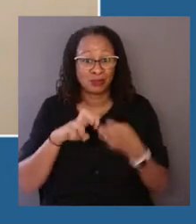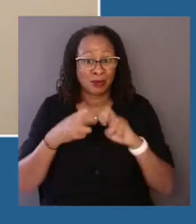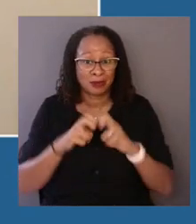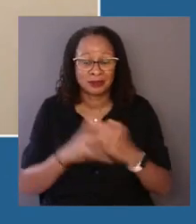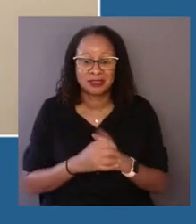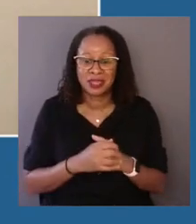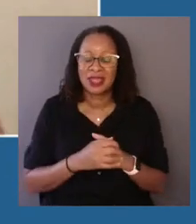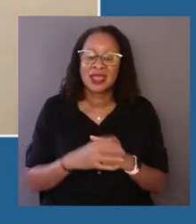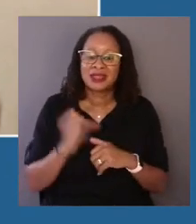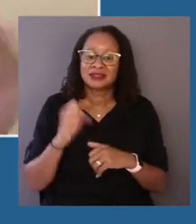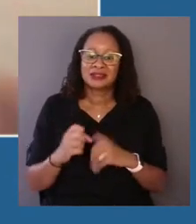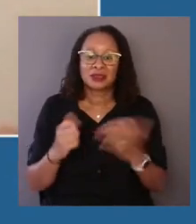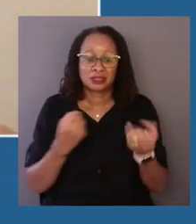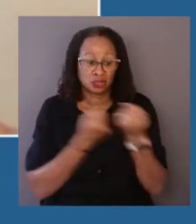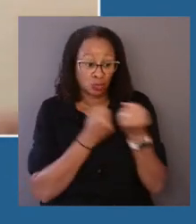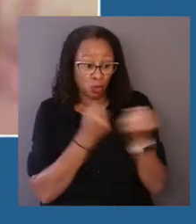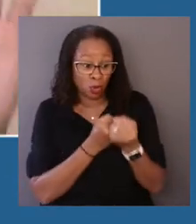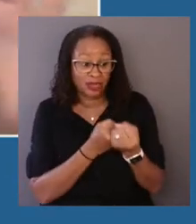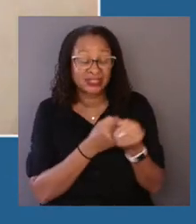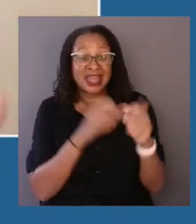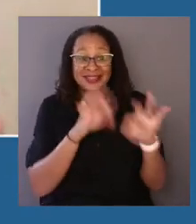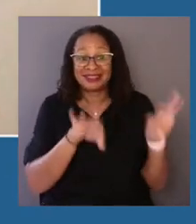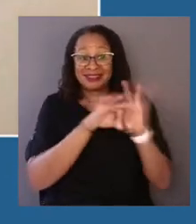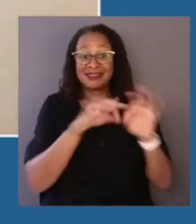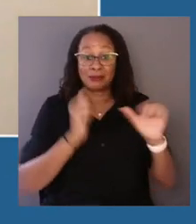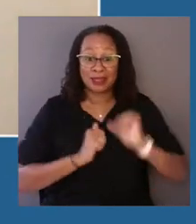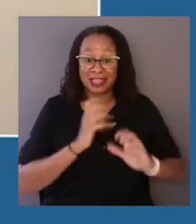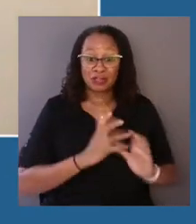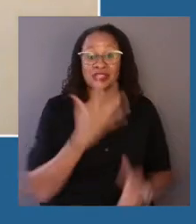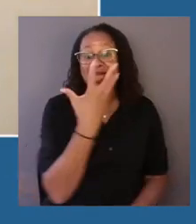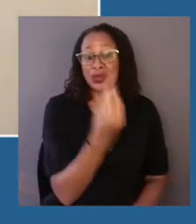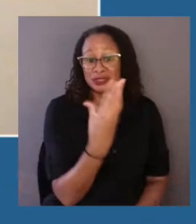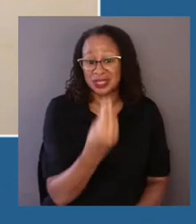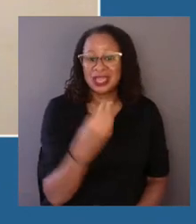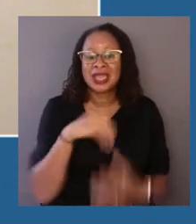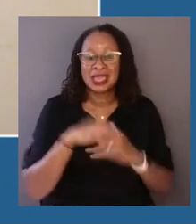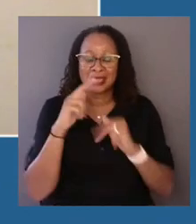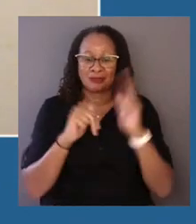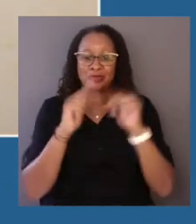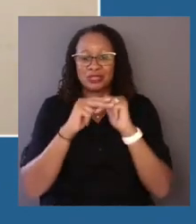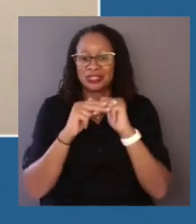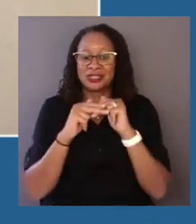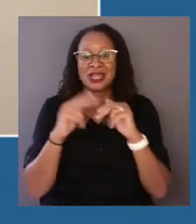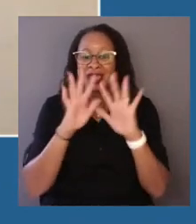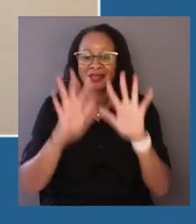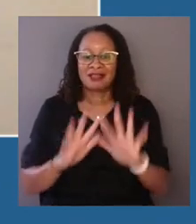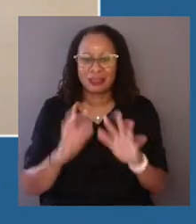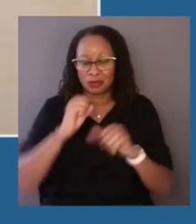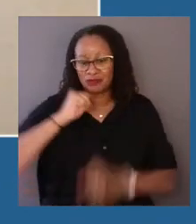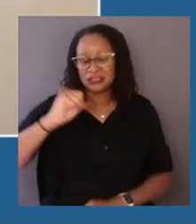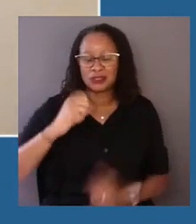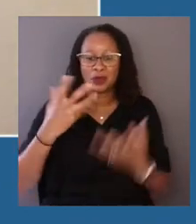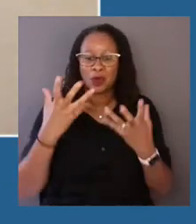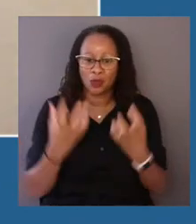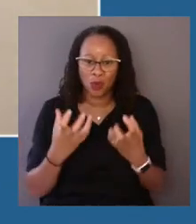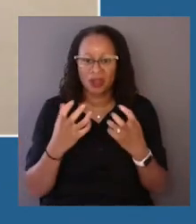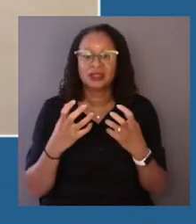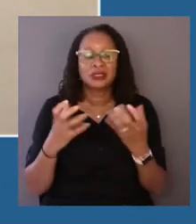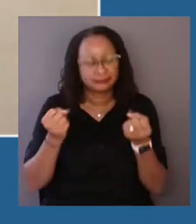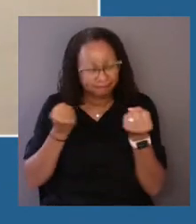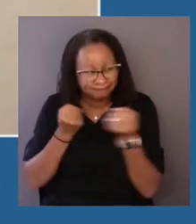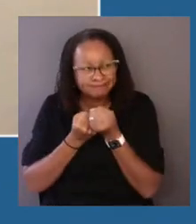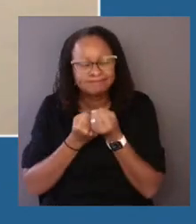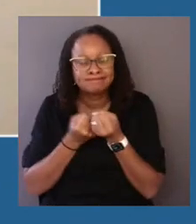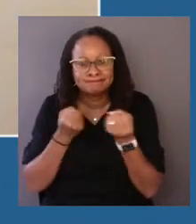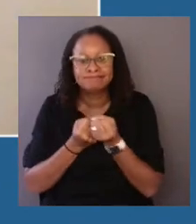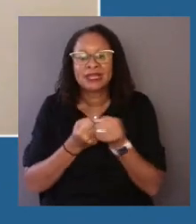this, right? Supporting the key players outside in building climate resiliency, right? We want to foster enough trust